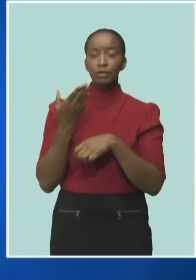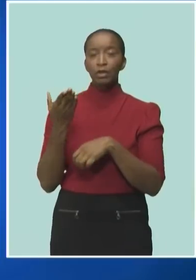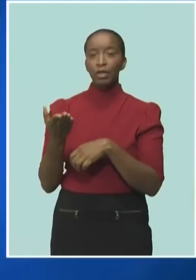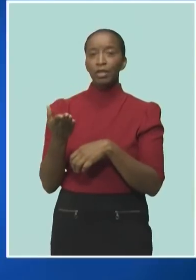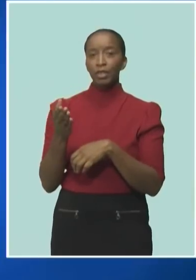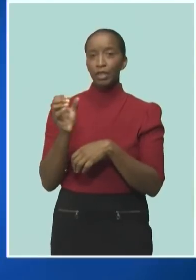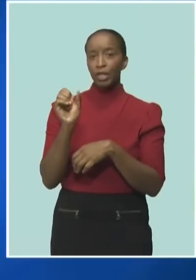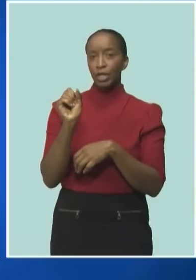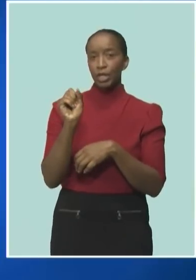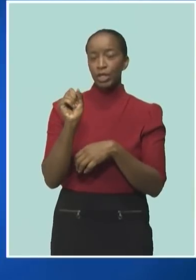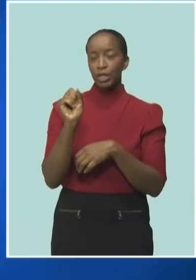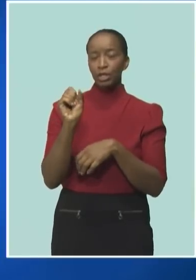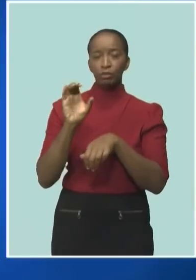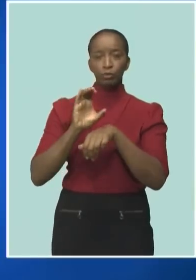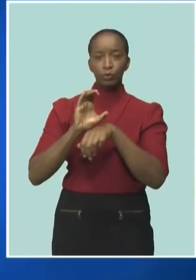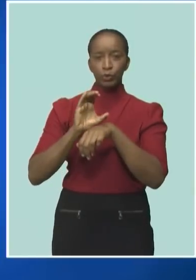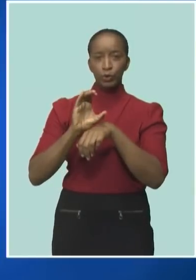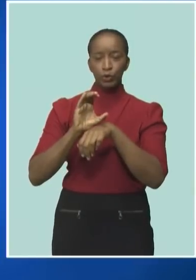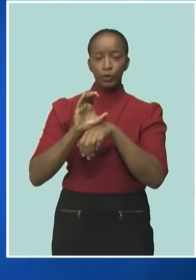Michael and All Angels.